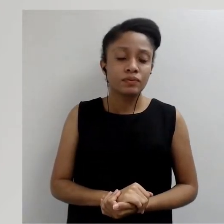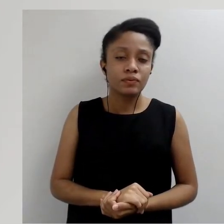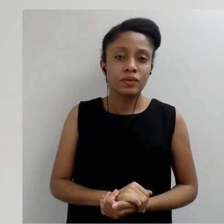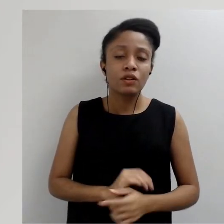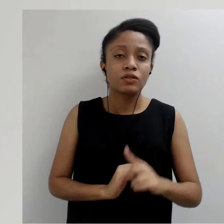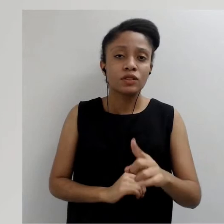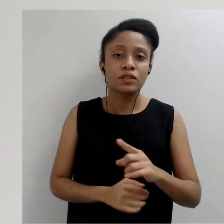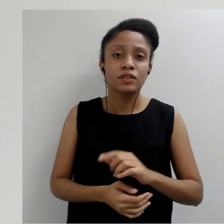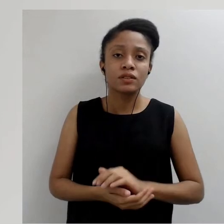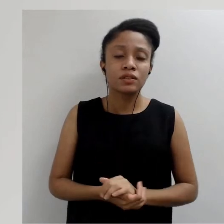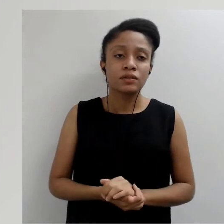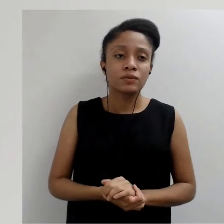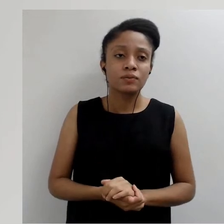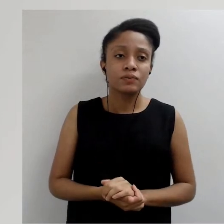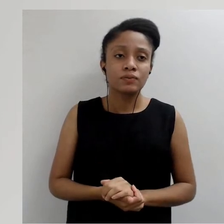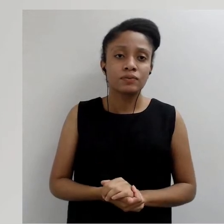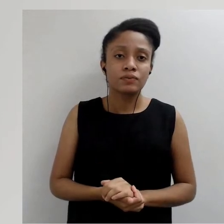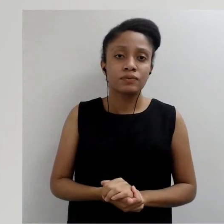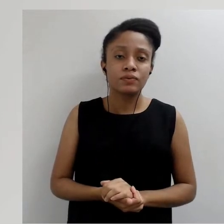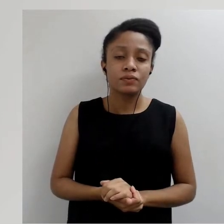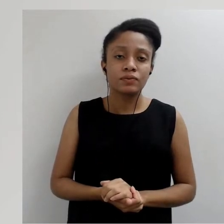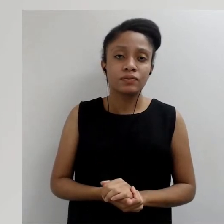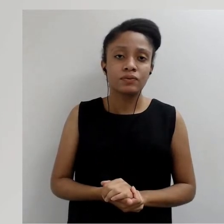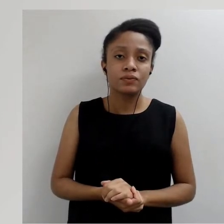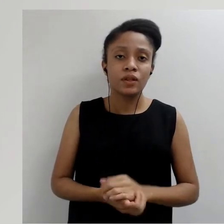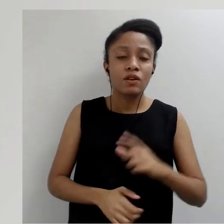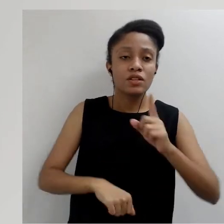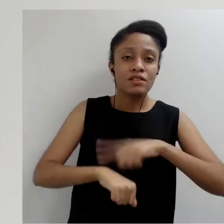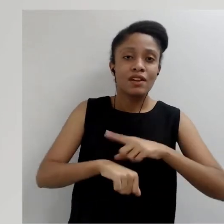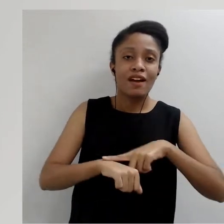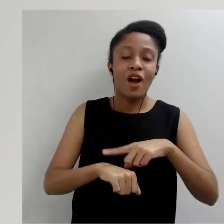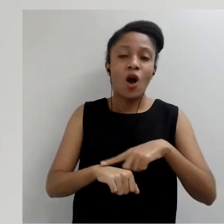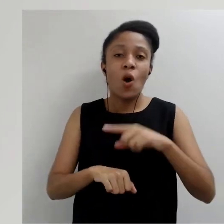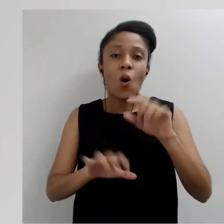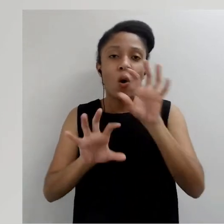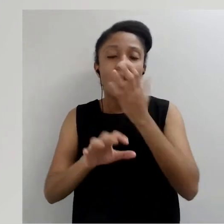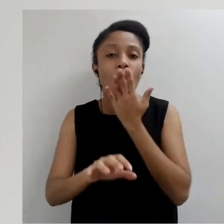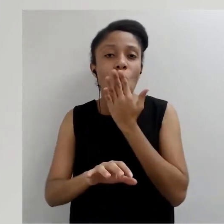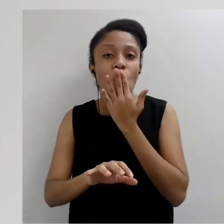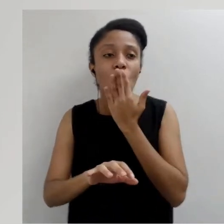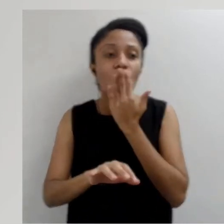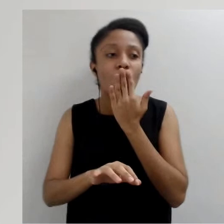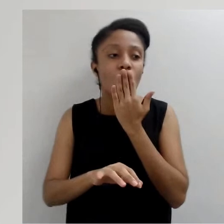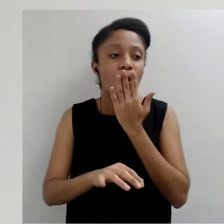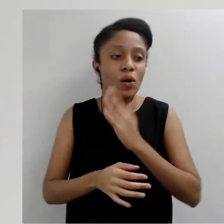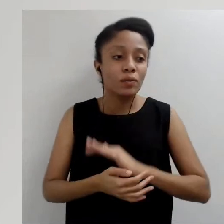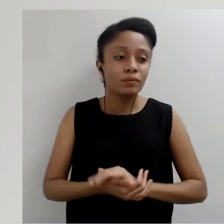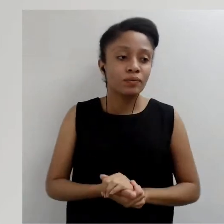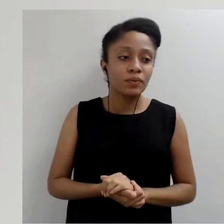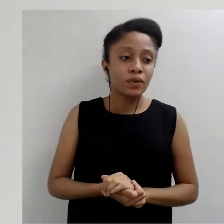You said that you are talking about 8 colors, about the control.